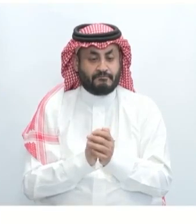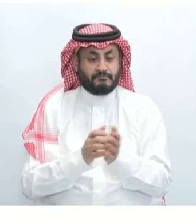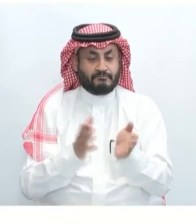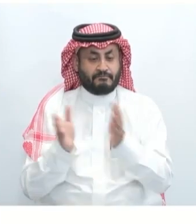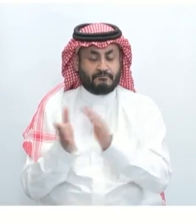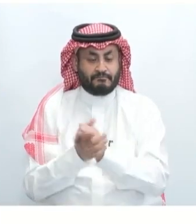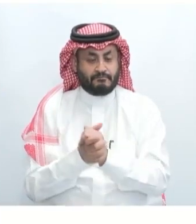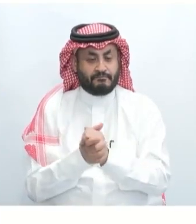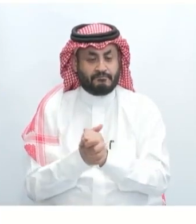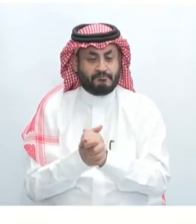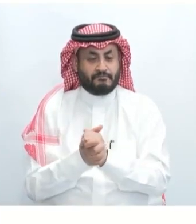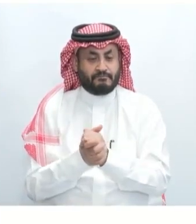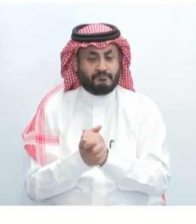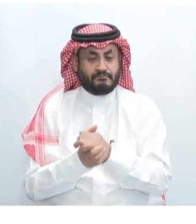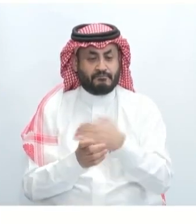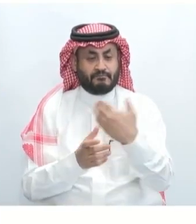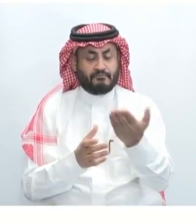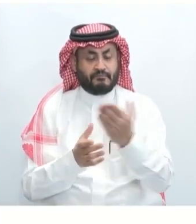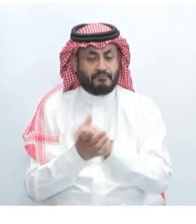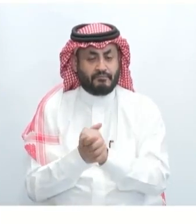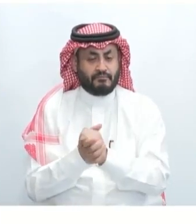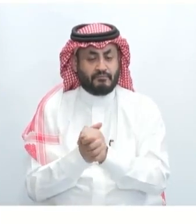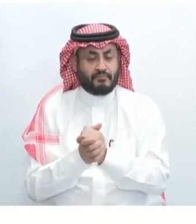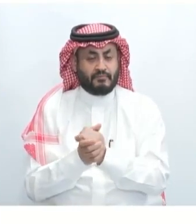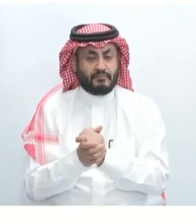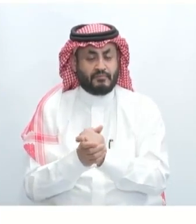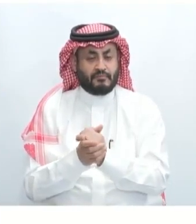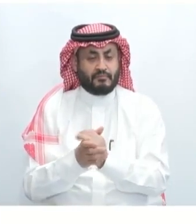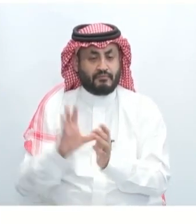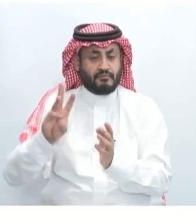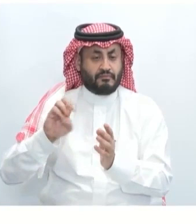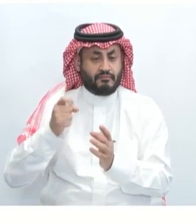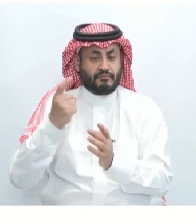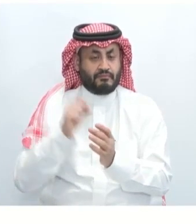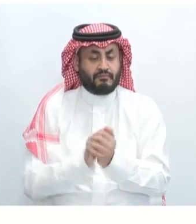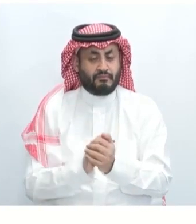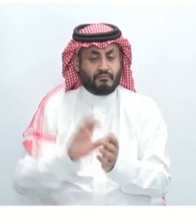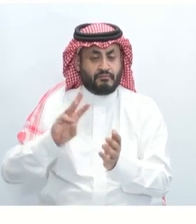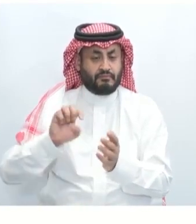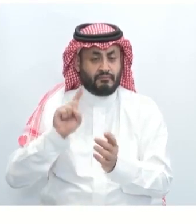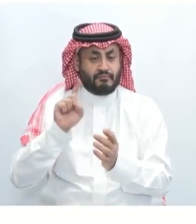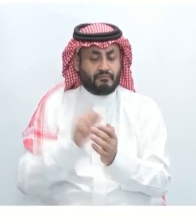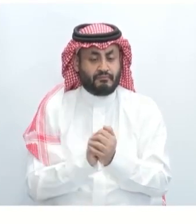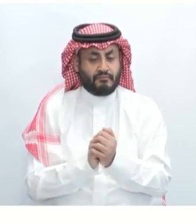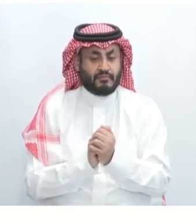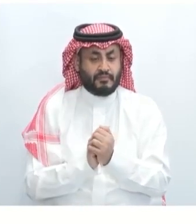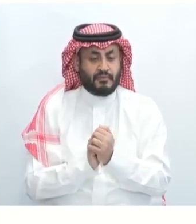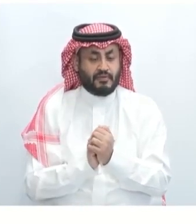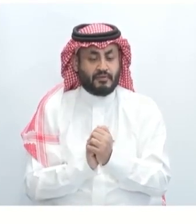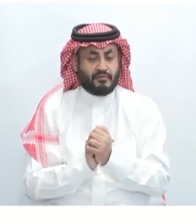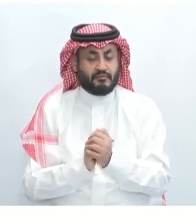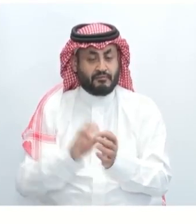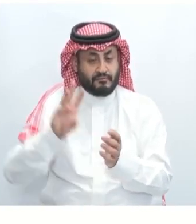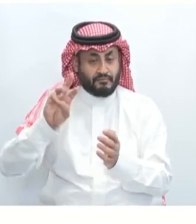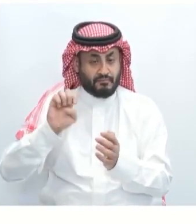we have on page 61 this question, listen and chant, color and trace. So on